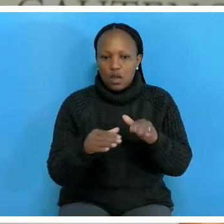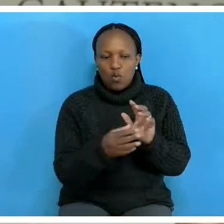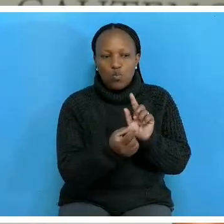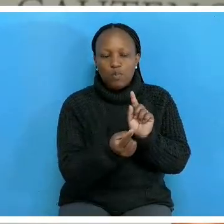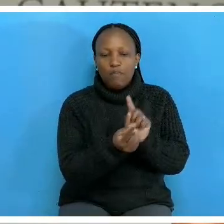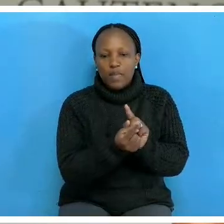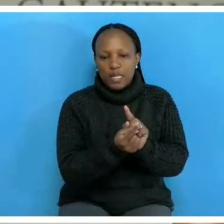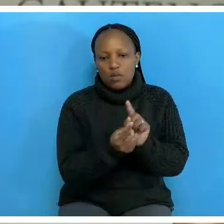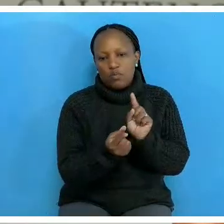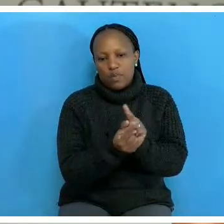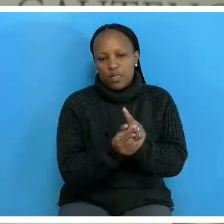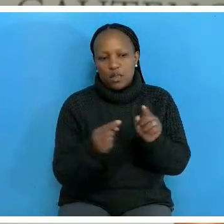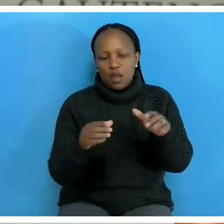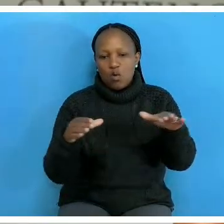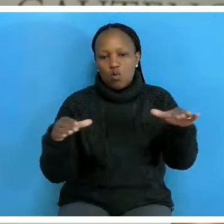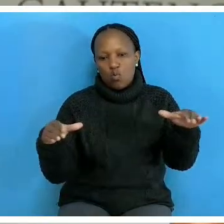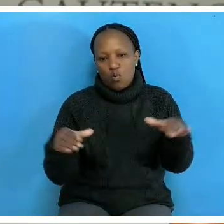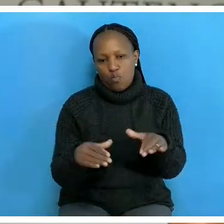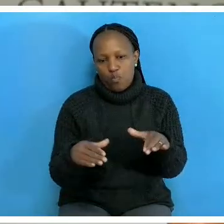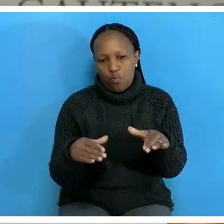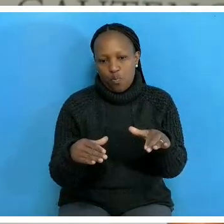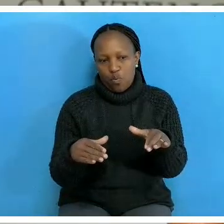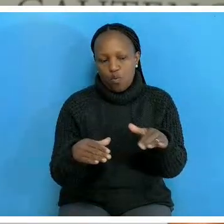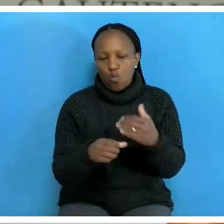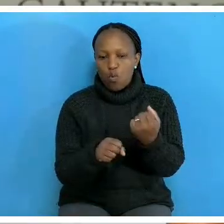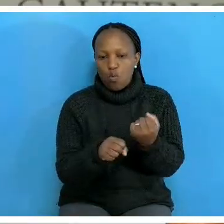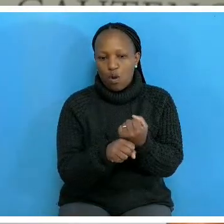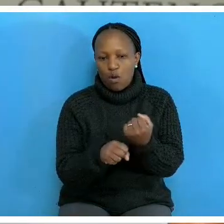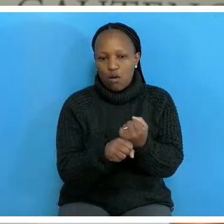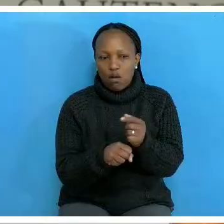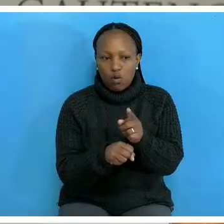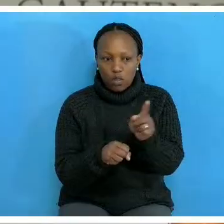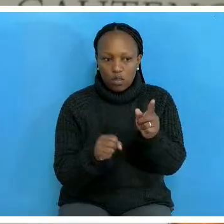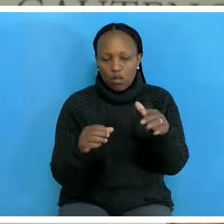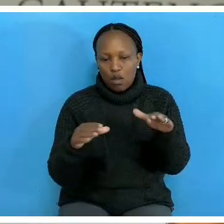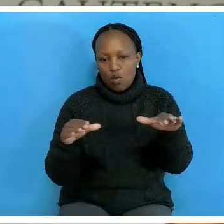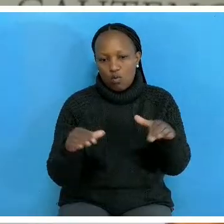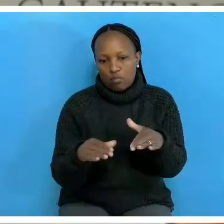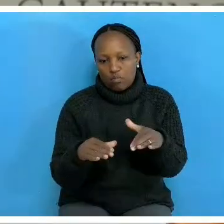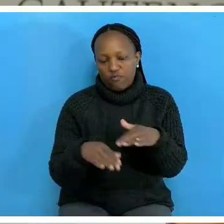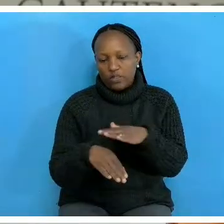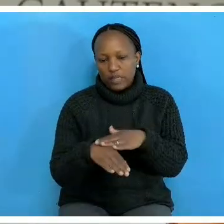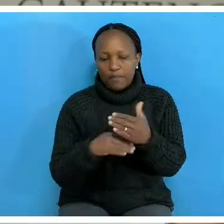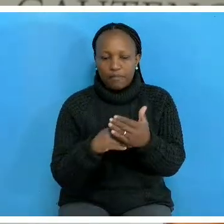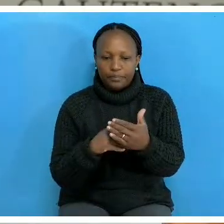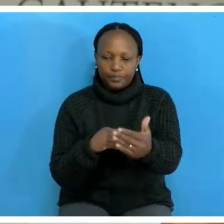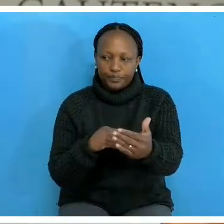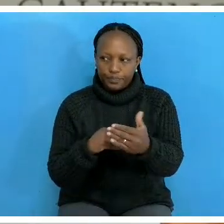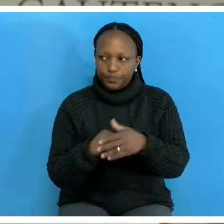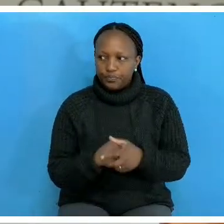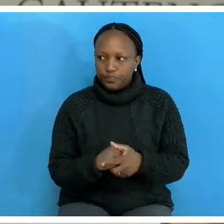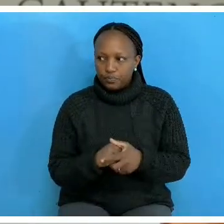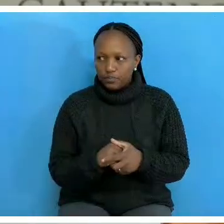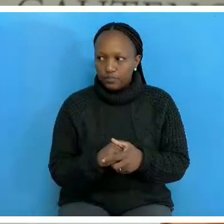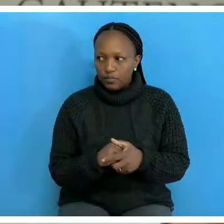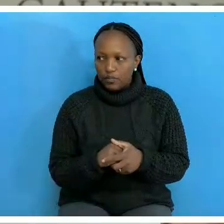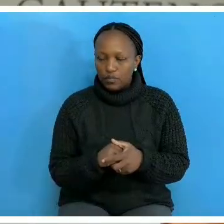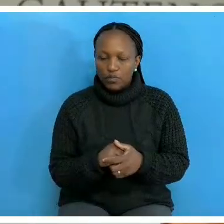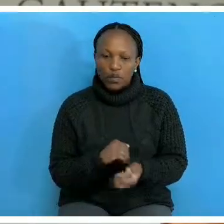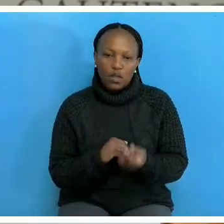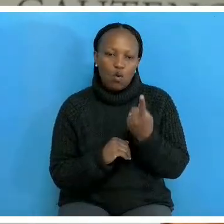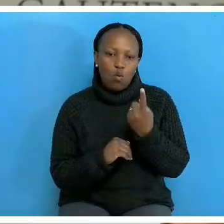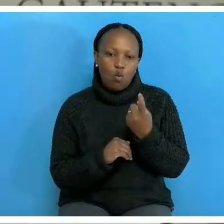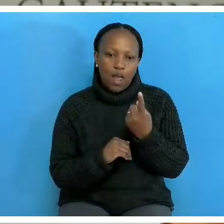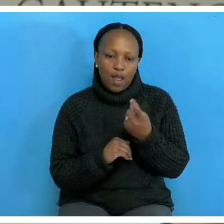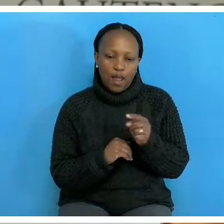a group, and we work with you as a group over time, and so on. One of the things we're taking away